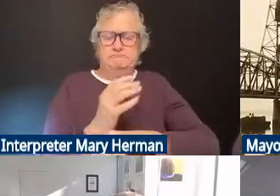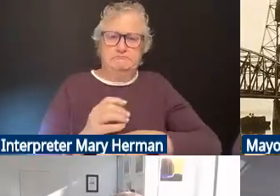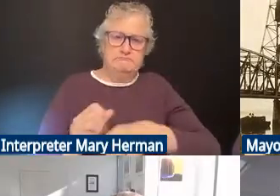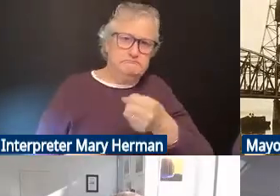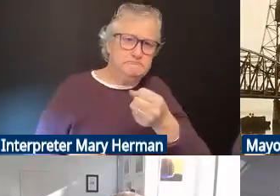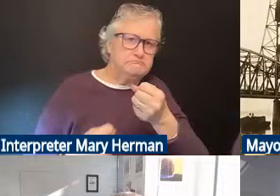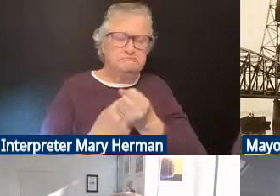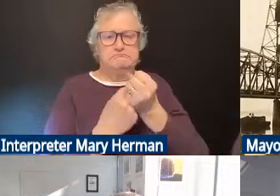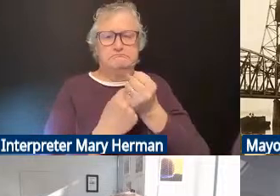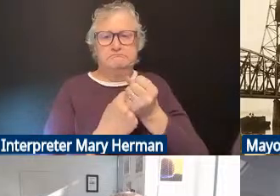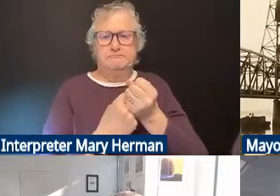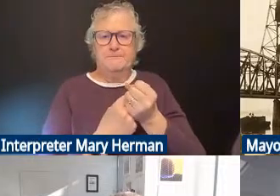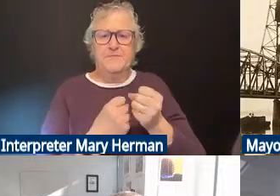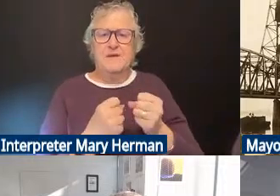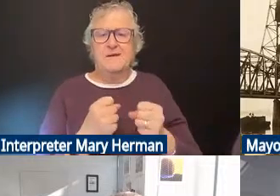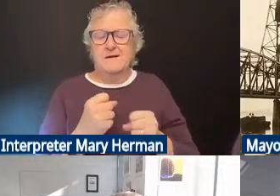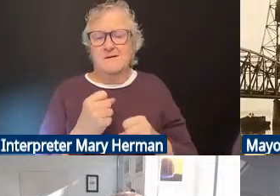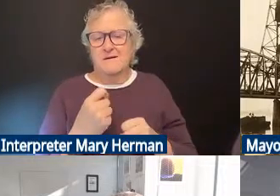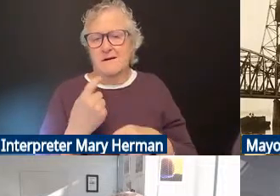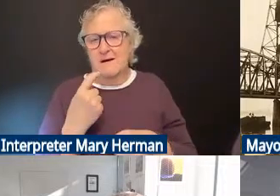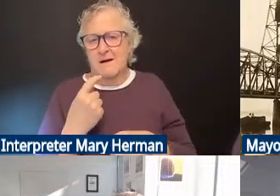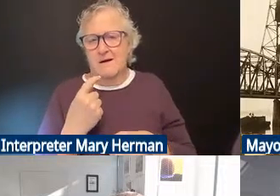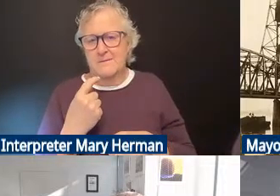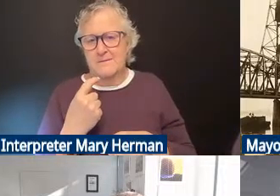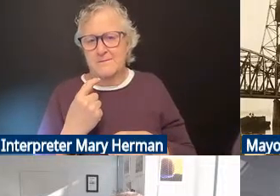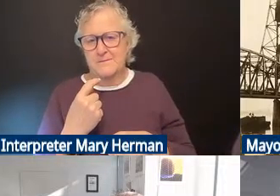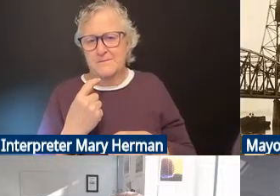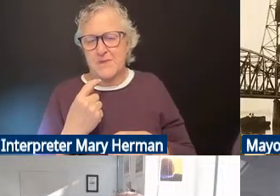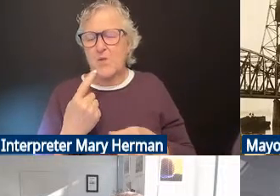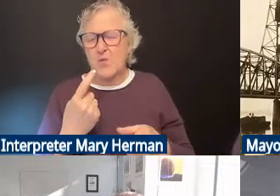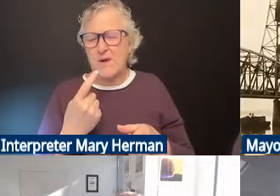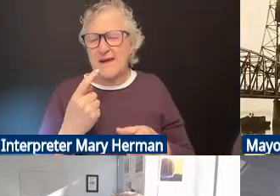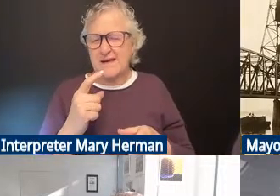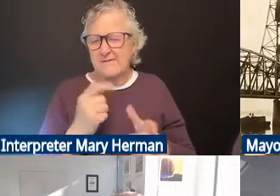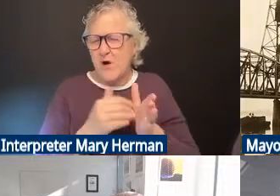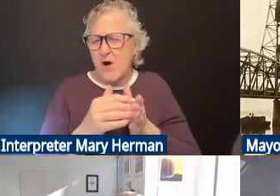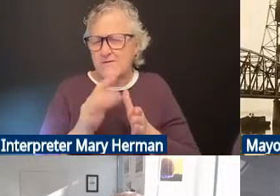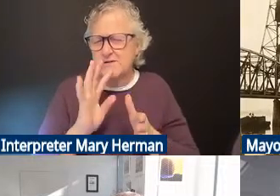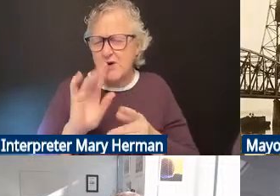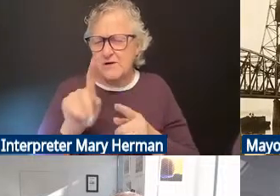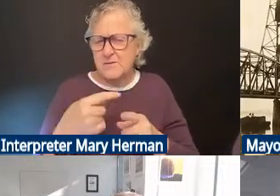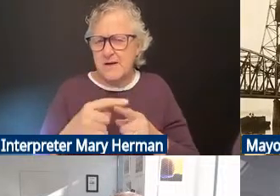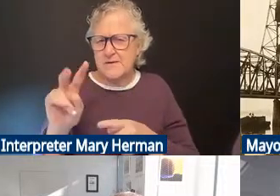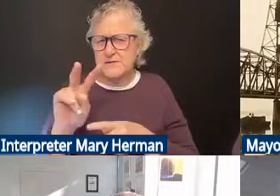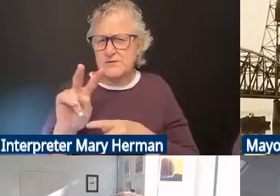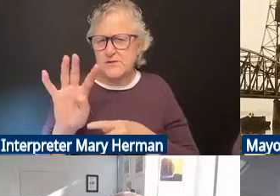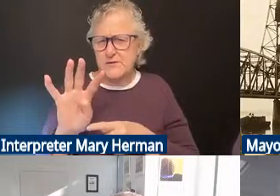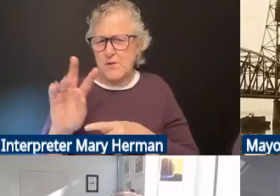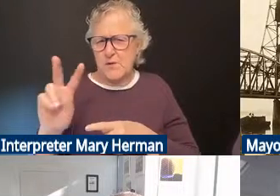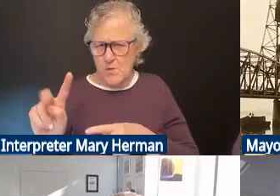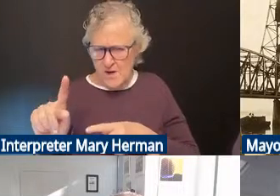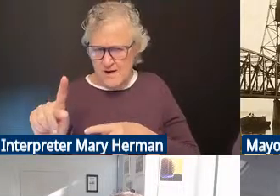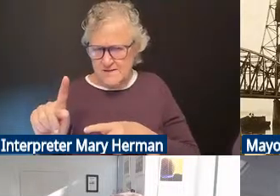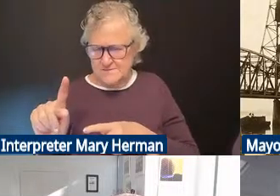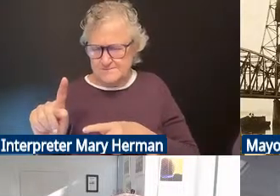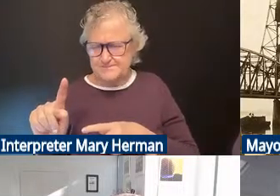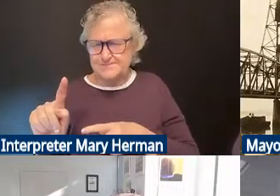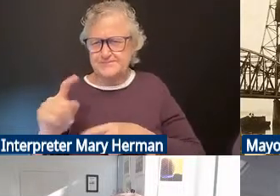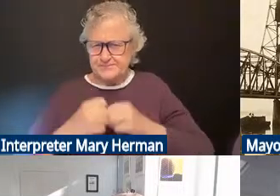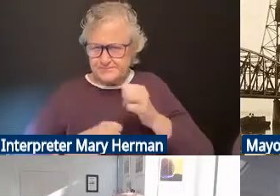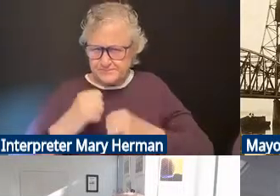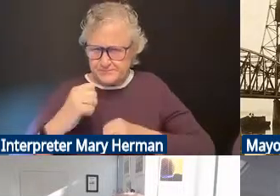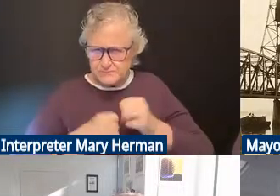new public market at Terminal 1, which you'll often hear us talking about as we work through ESG. And I also want to invite